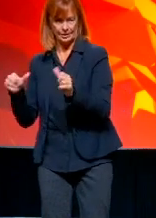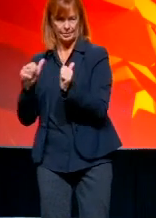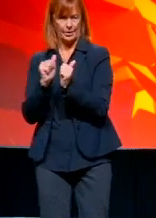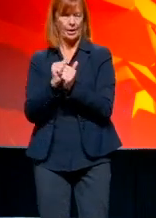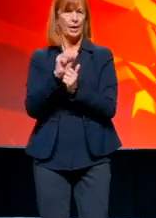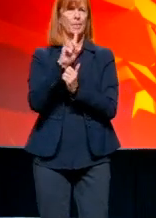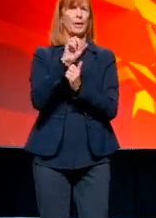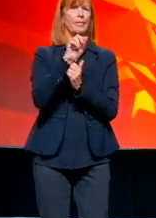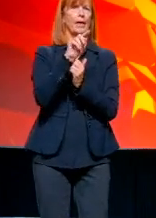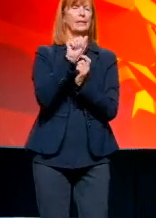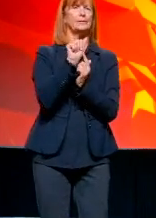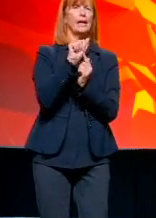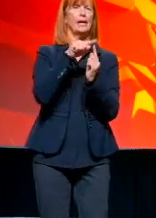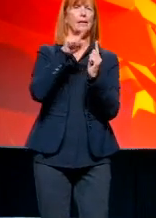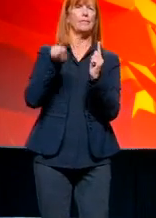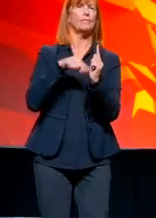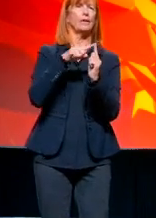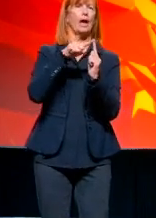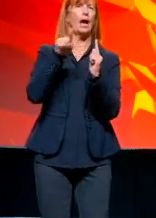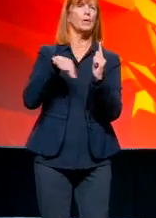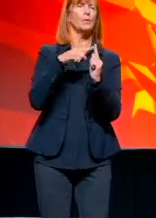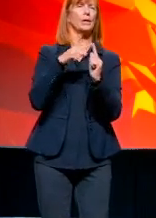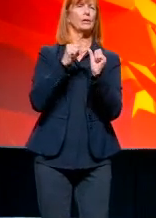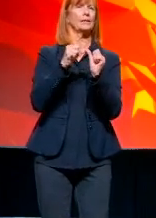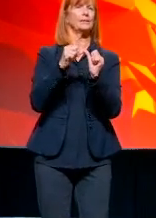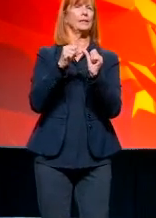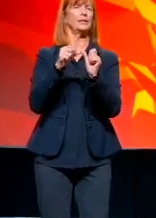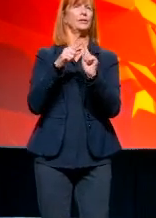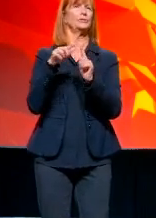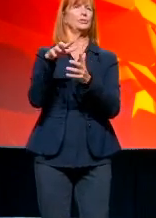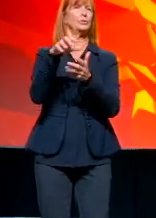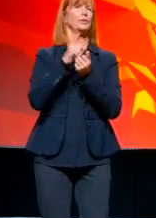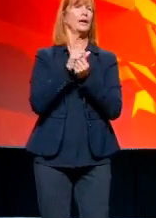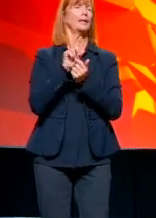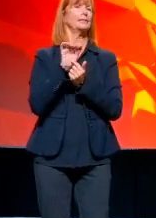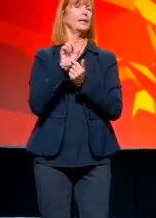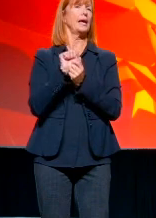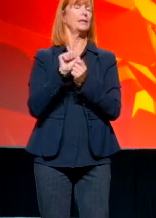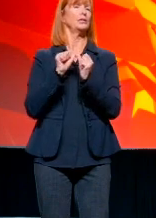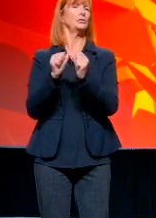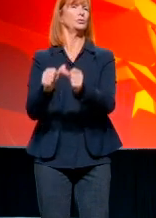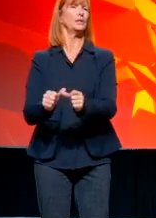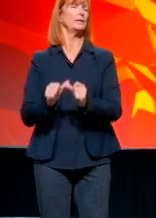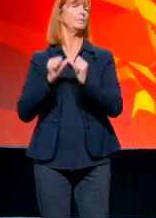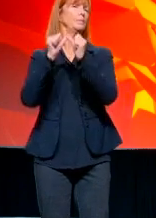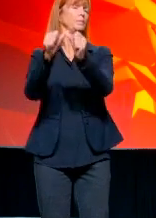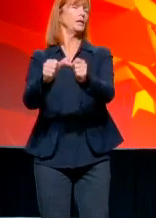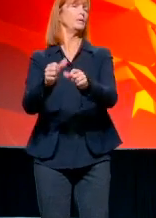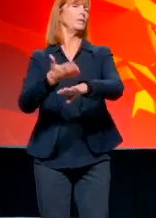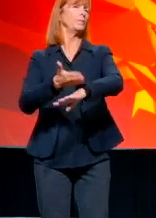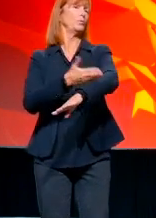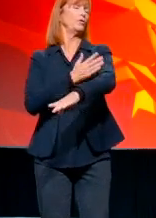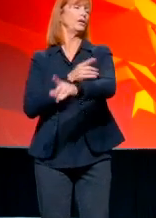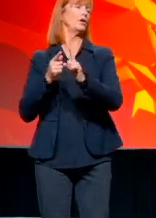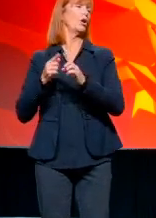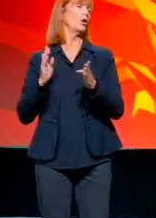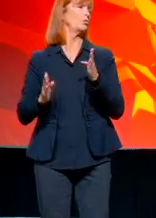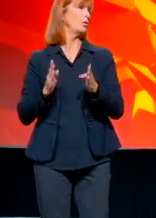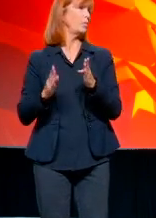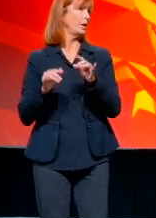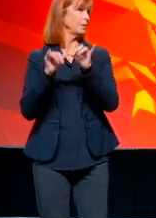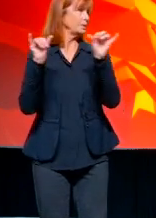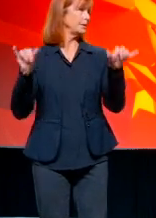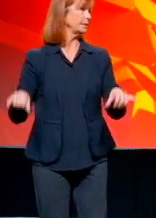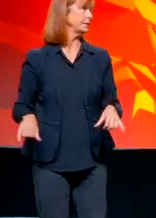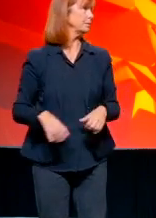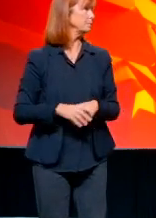allows us to continually gather huge amount of training data to keep improving our robotic system in continual lifelong